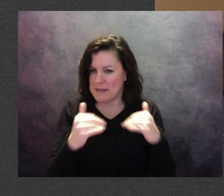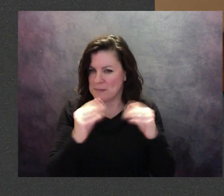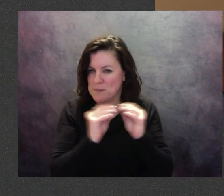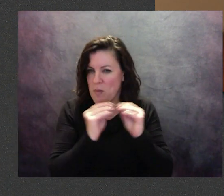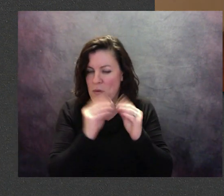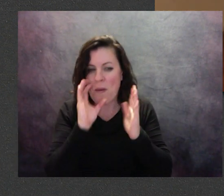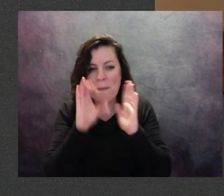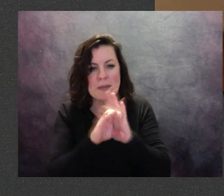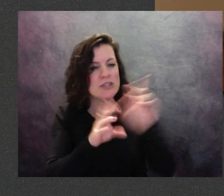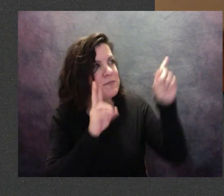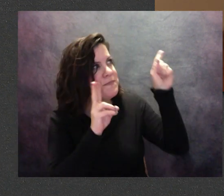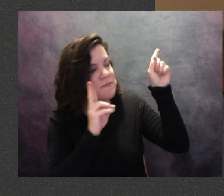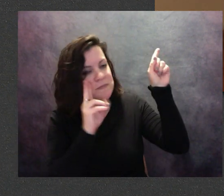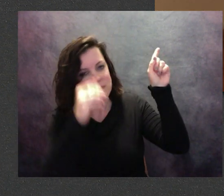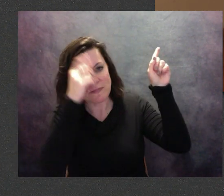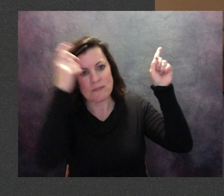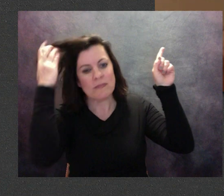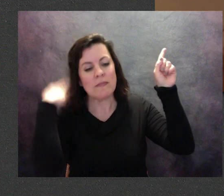what's next.